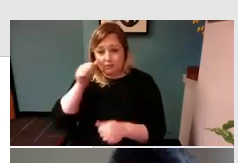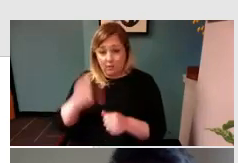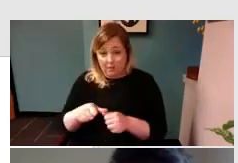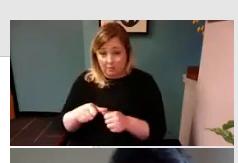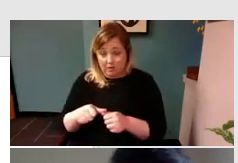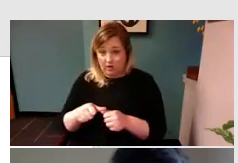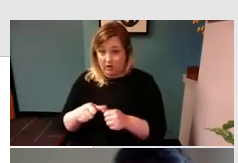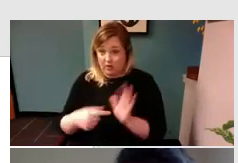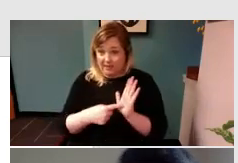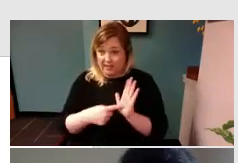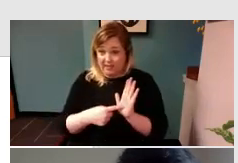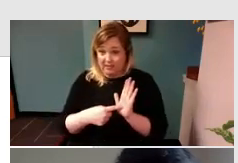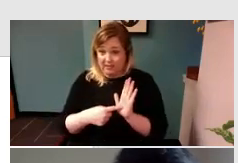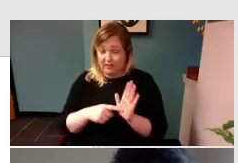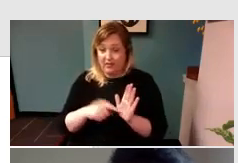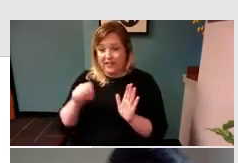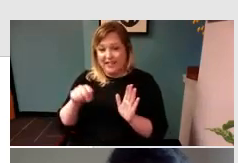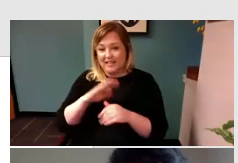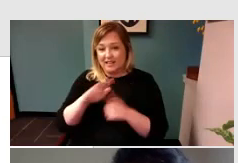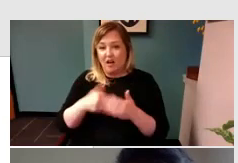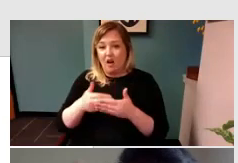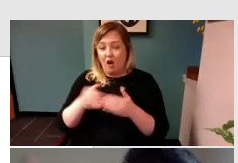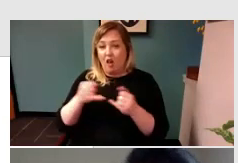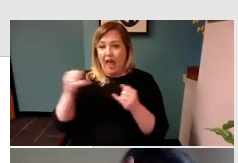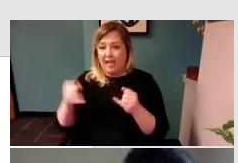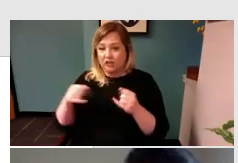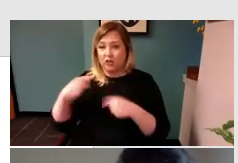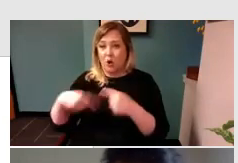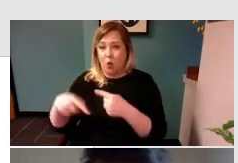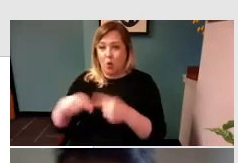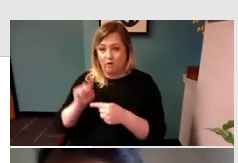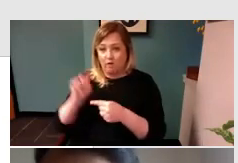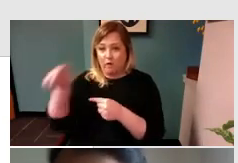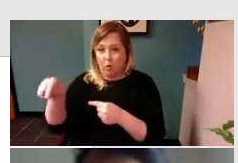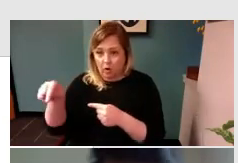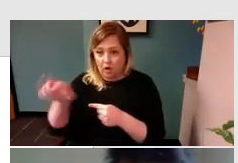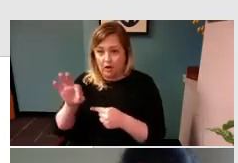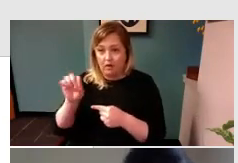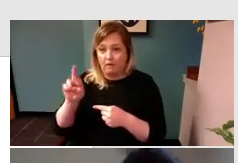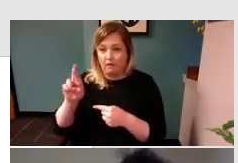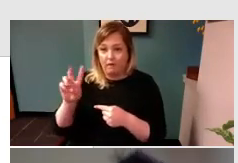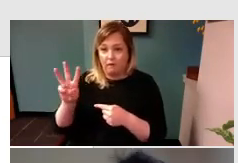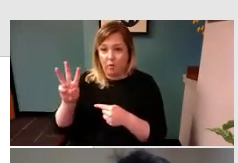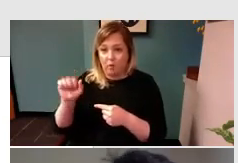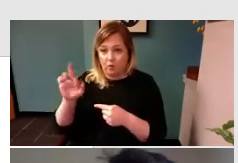all of those edges going forwards, but we had a couple edges that go back to their own